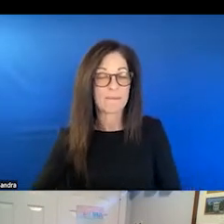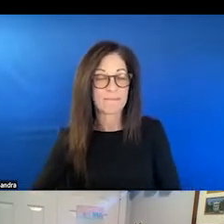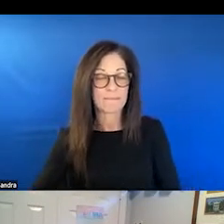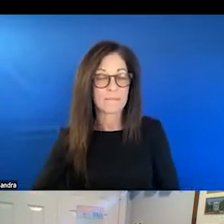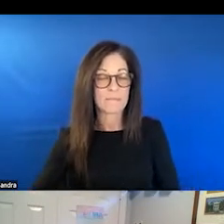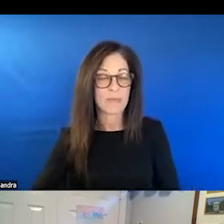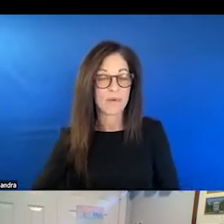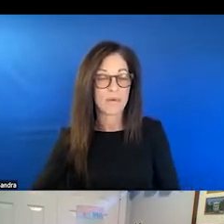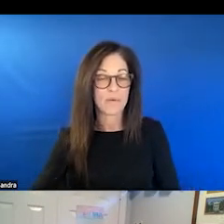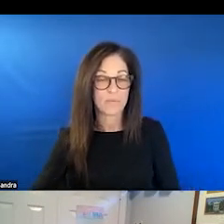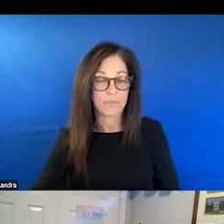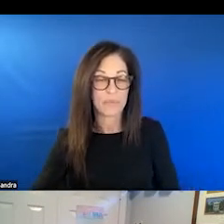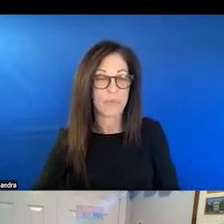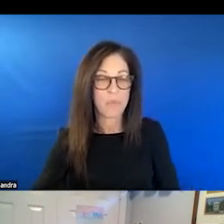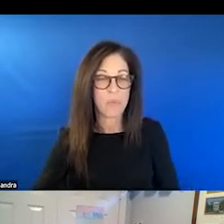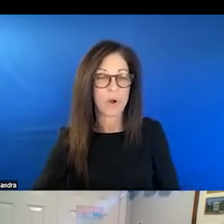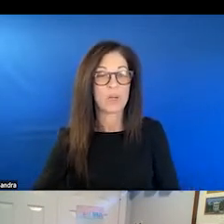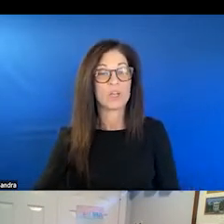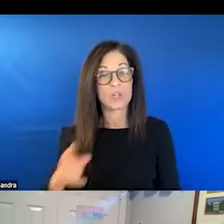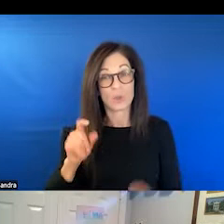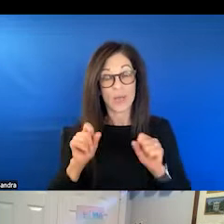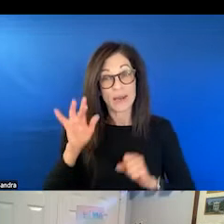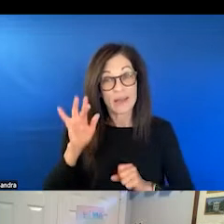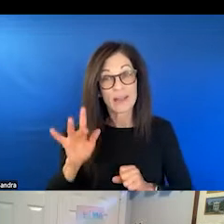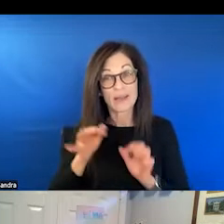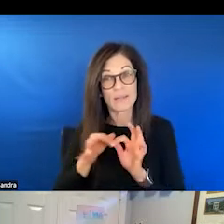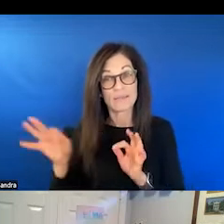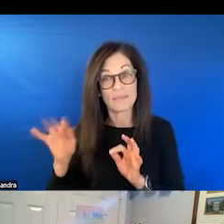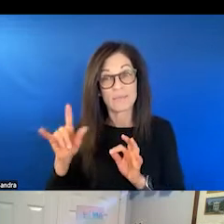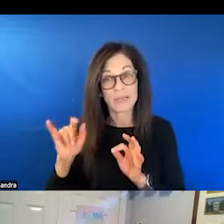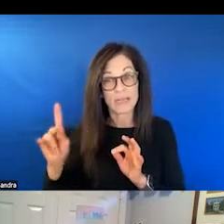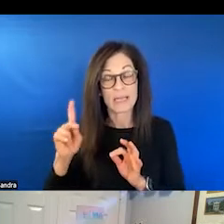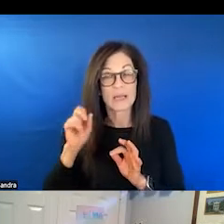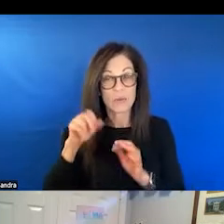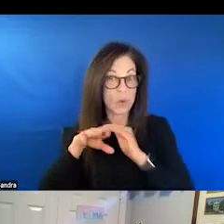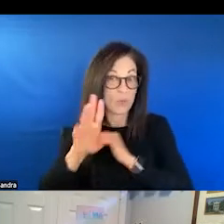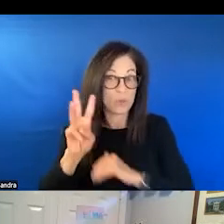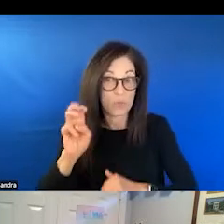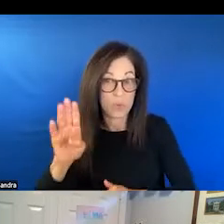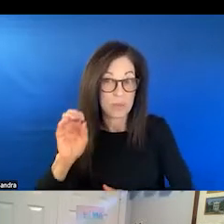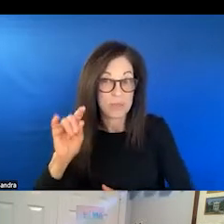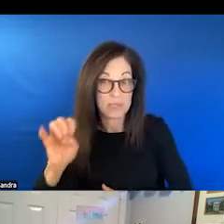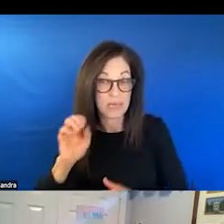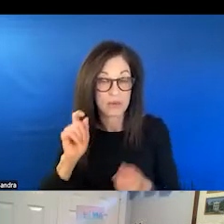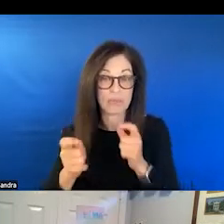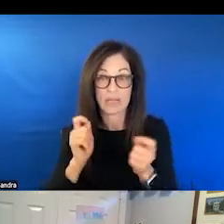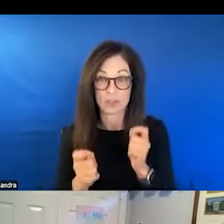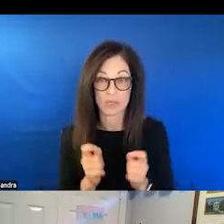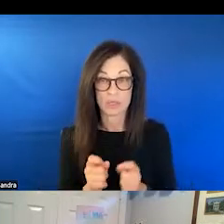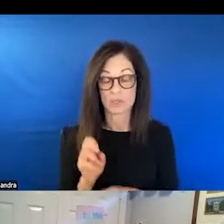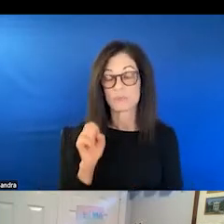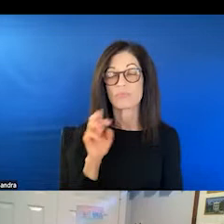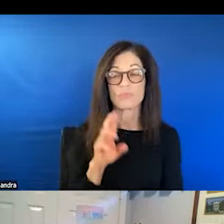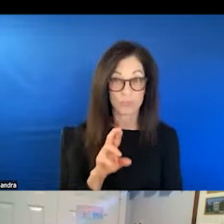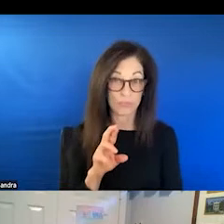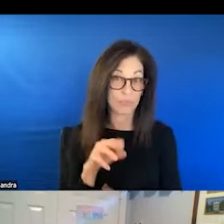do your changes, or you can go into the actual site itself, the website. You can make changes. Or you can go